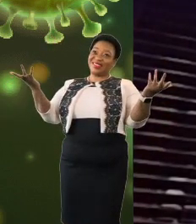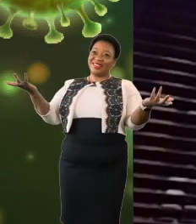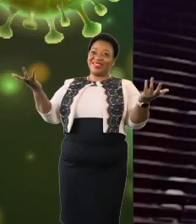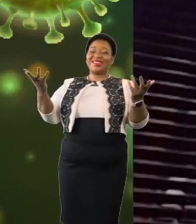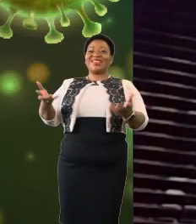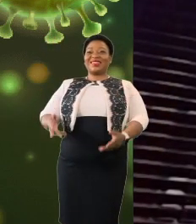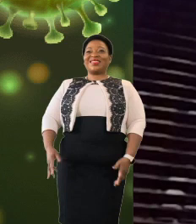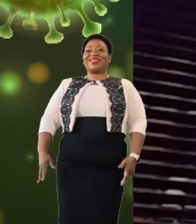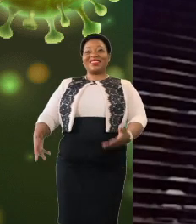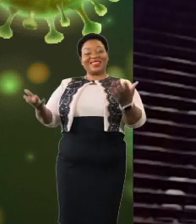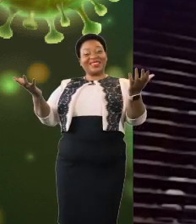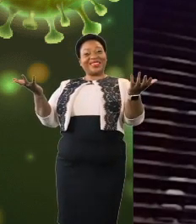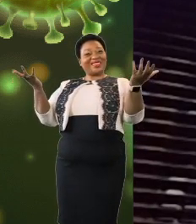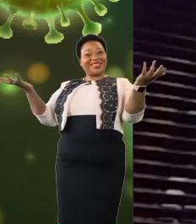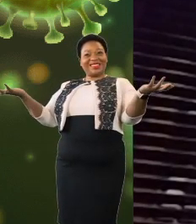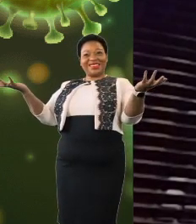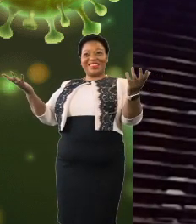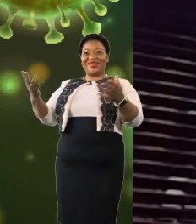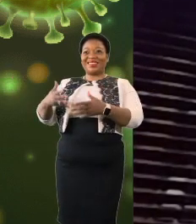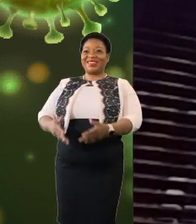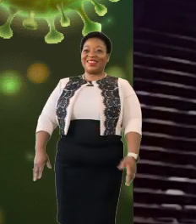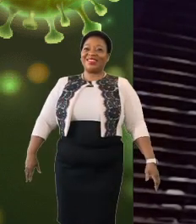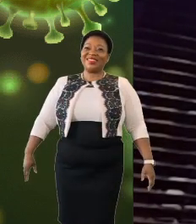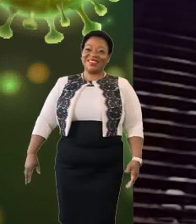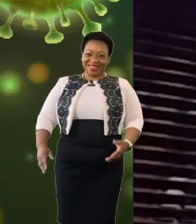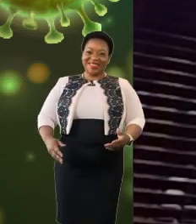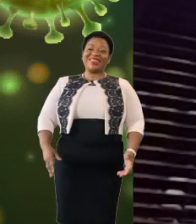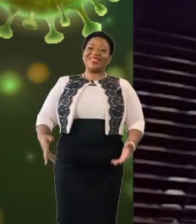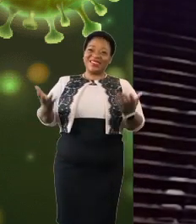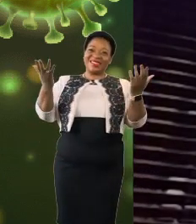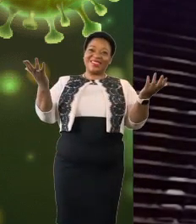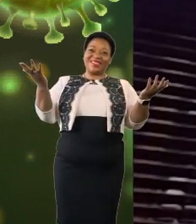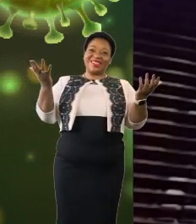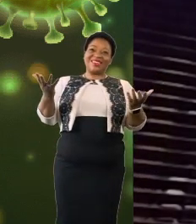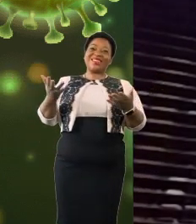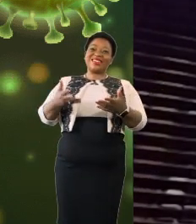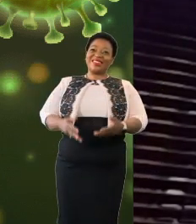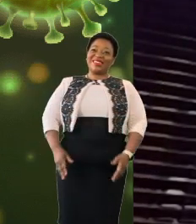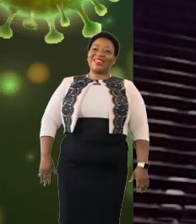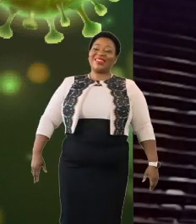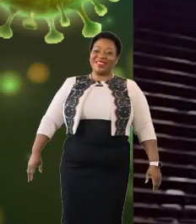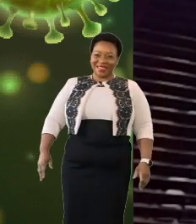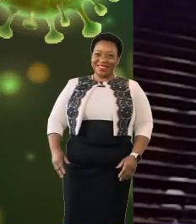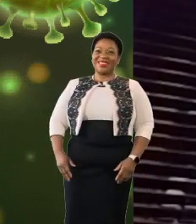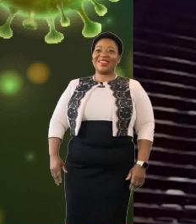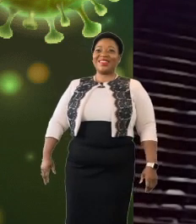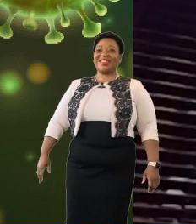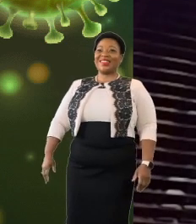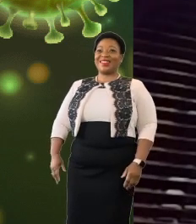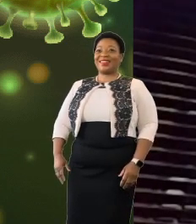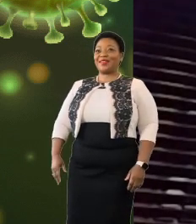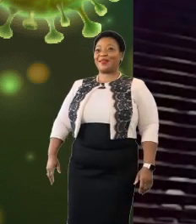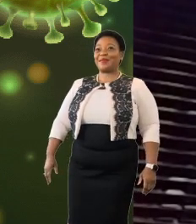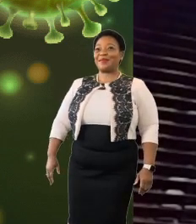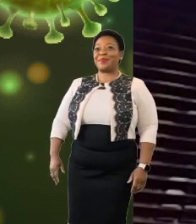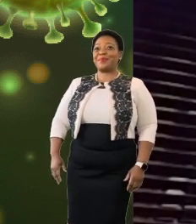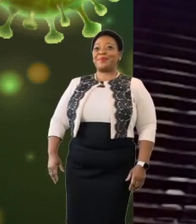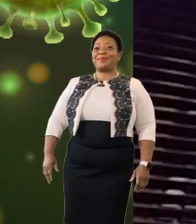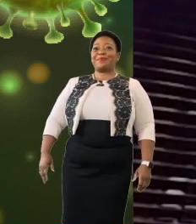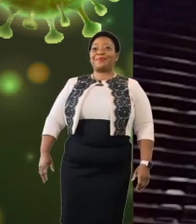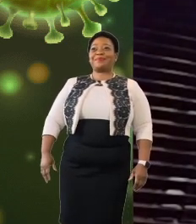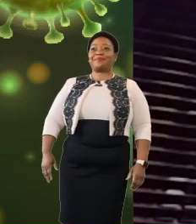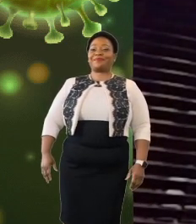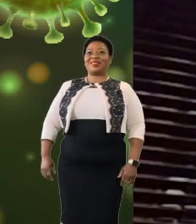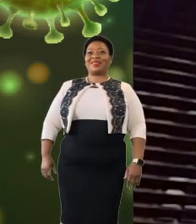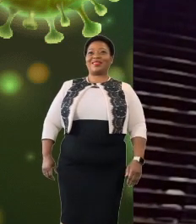ensure that, an example, if we were to make a Toyota our car of choice,